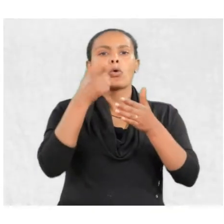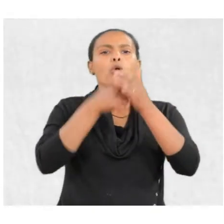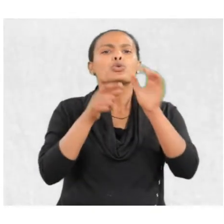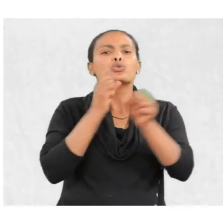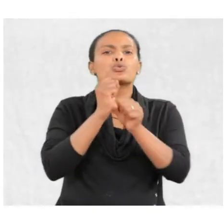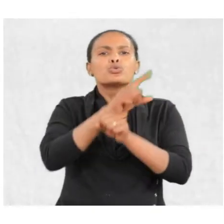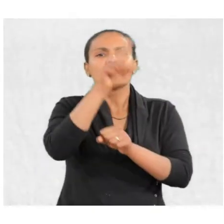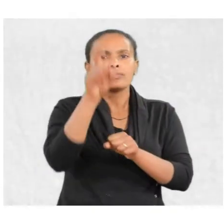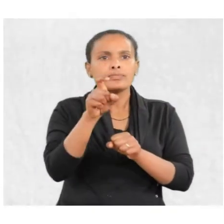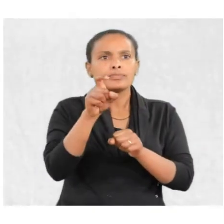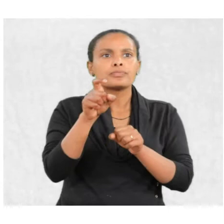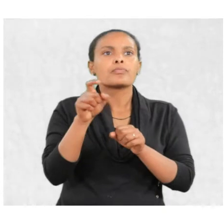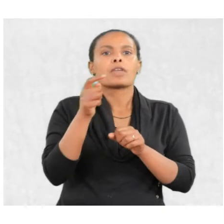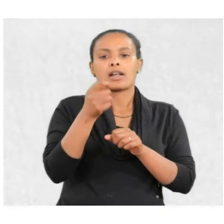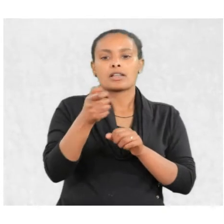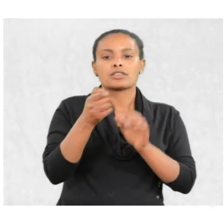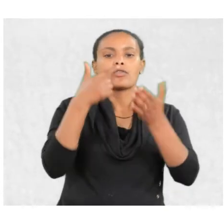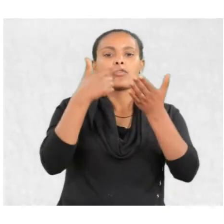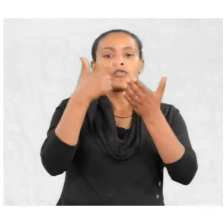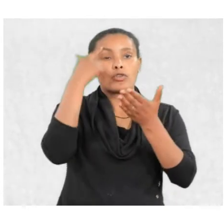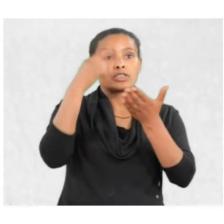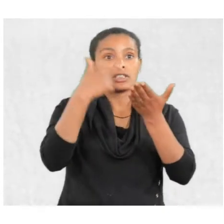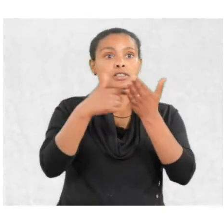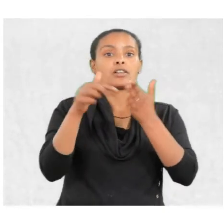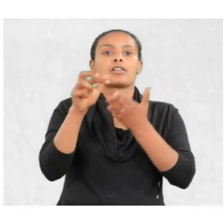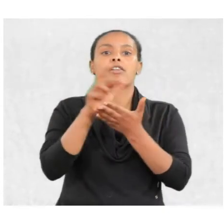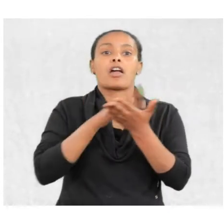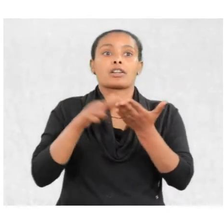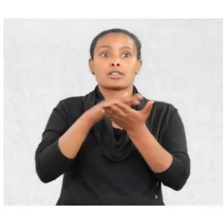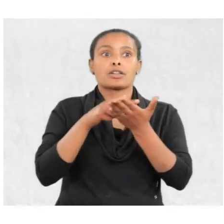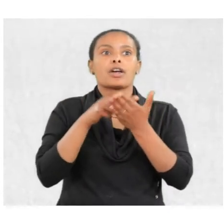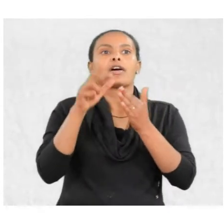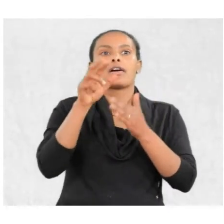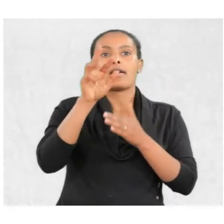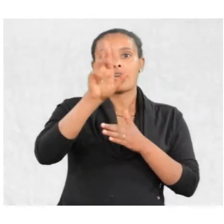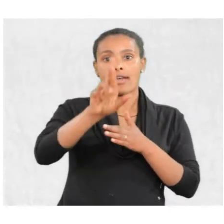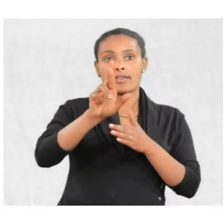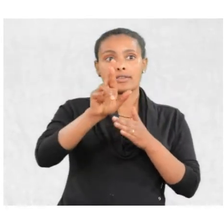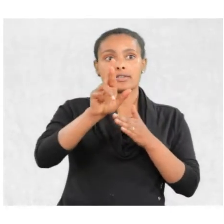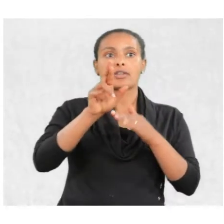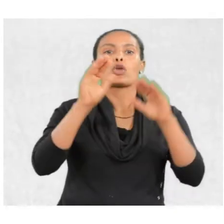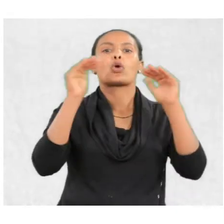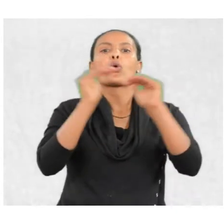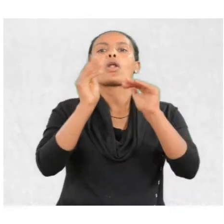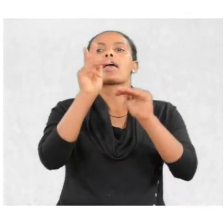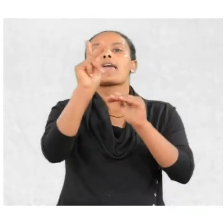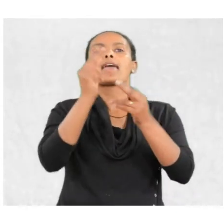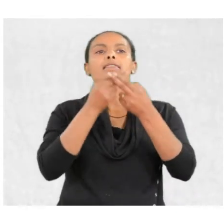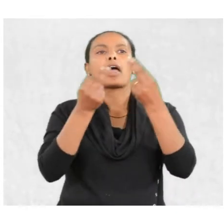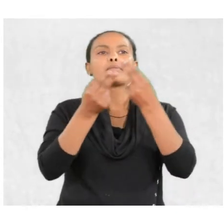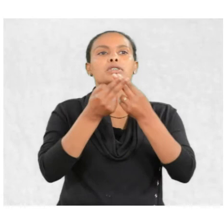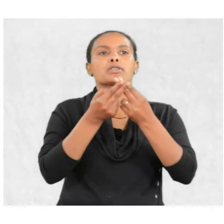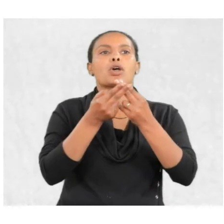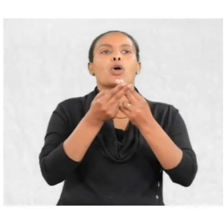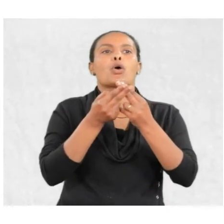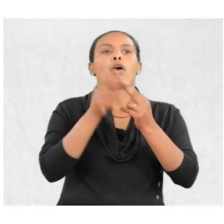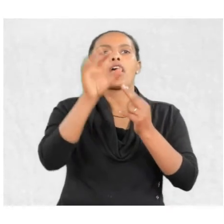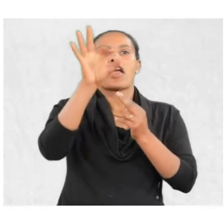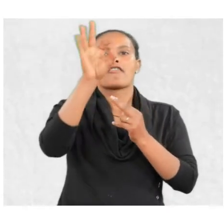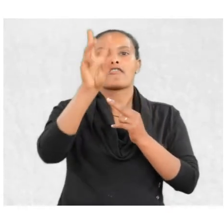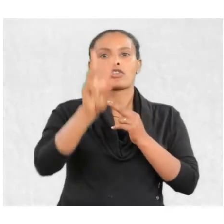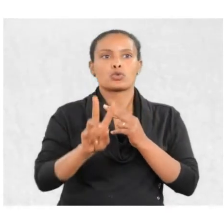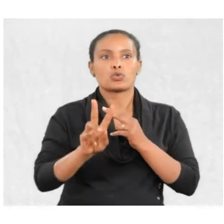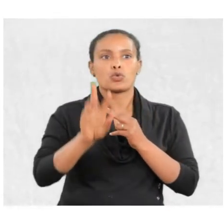you? Rates for this reaction are rates equal K times concentration of F2